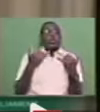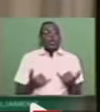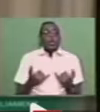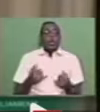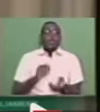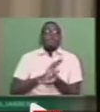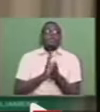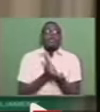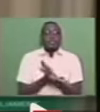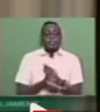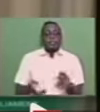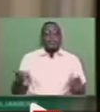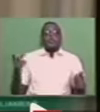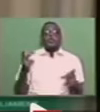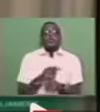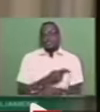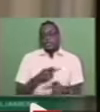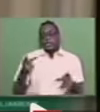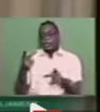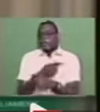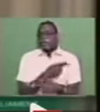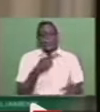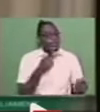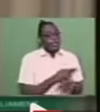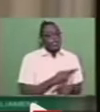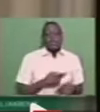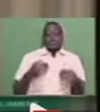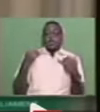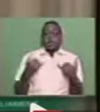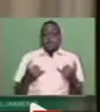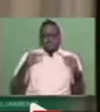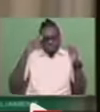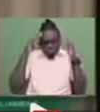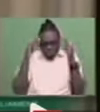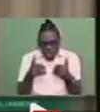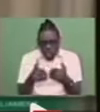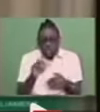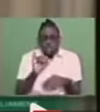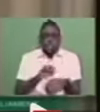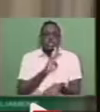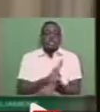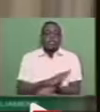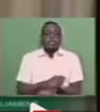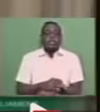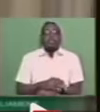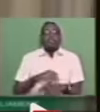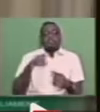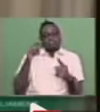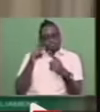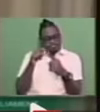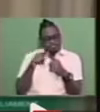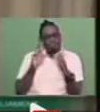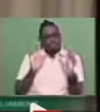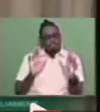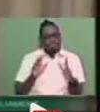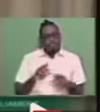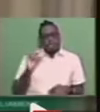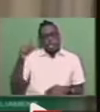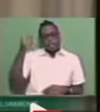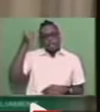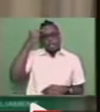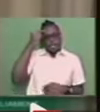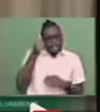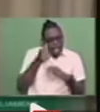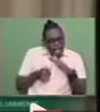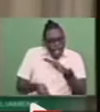So let's look at employment. This government has consistently been hiding the statistics